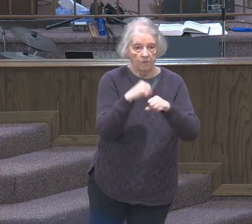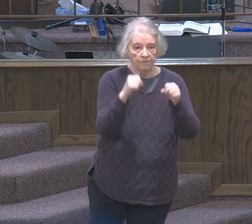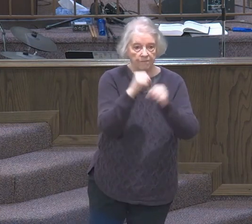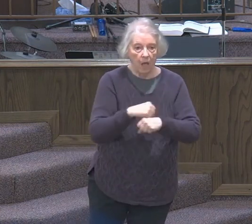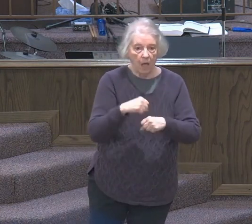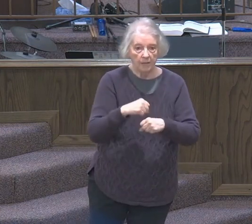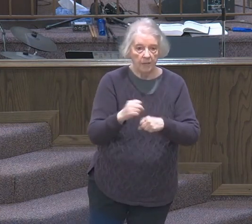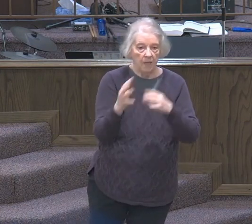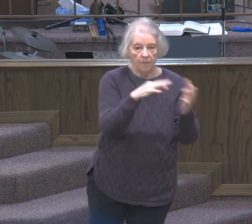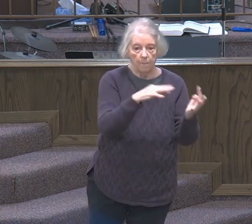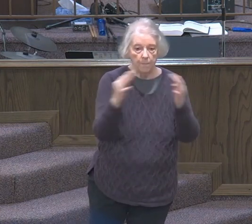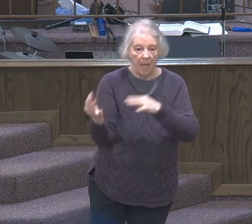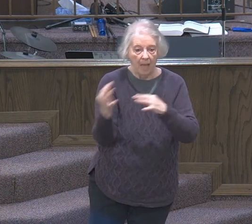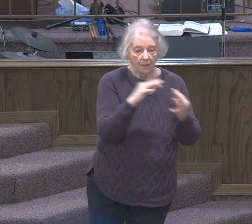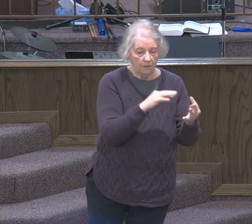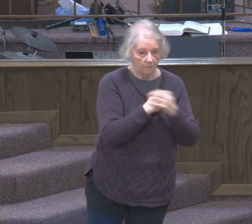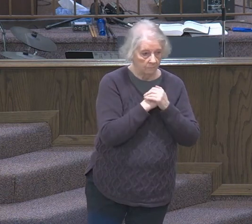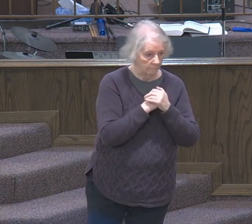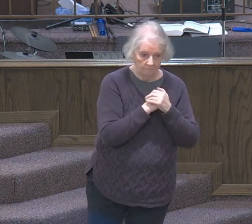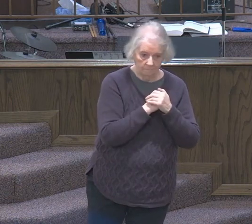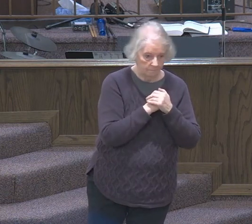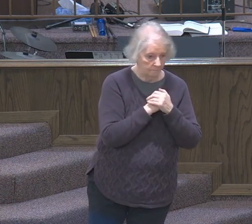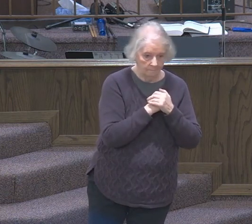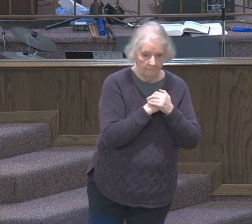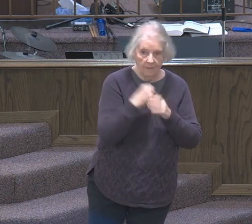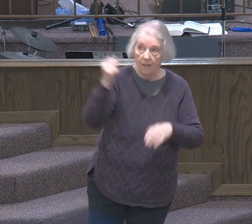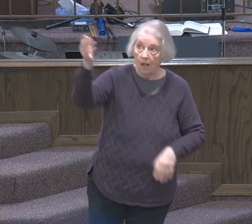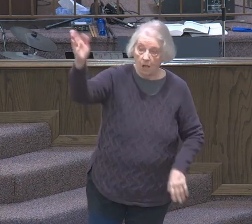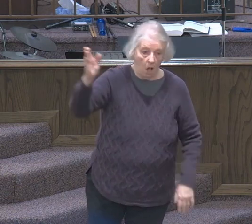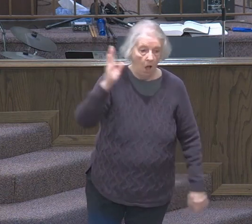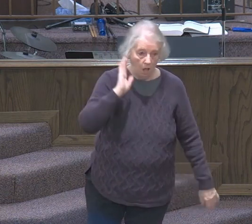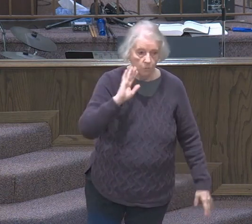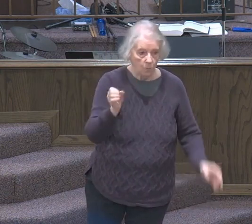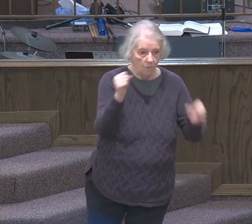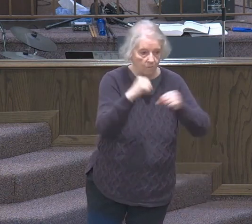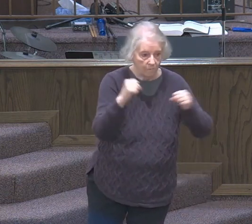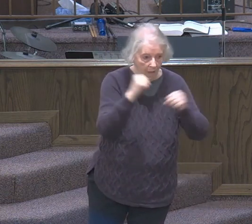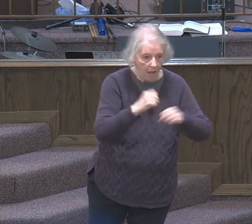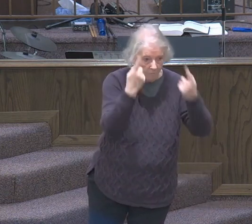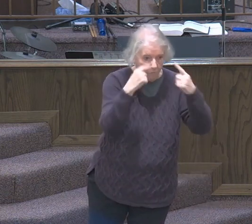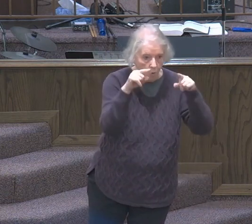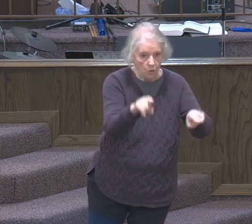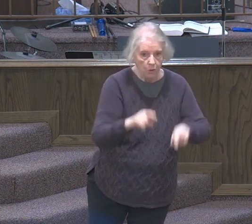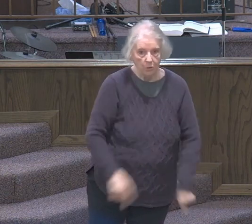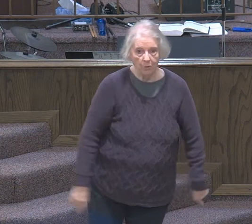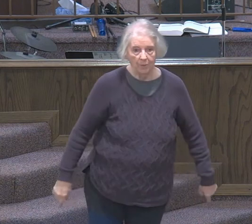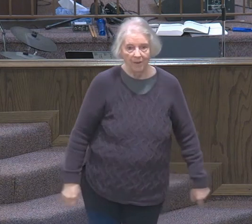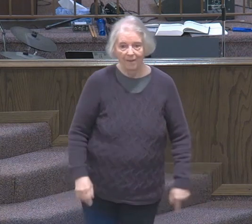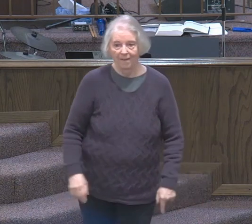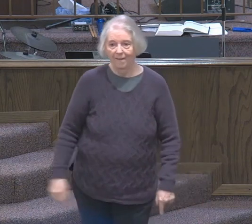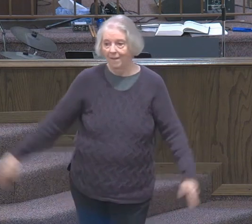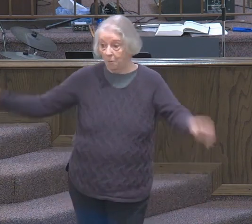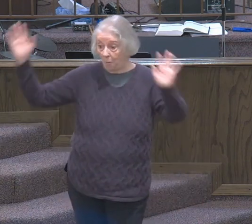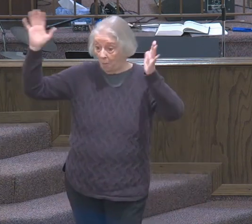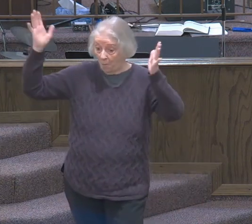And they understood that we're going to have to worship on the front side to receive the victory on the backside, because we're powerless. We can't do this. We will